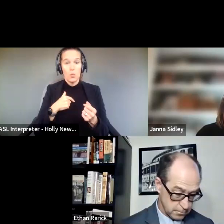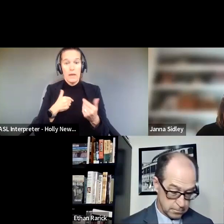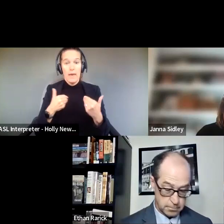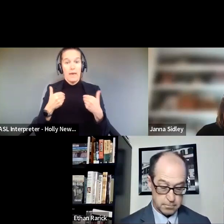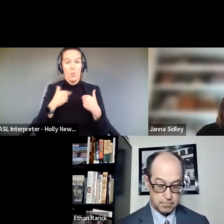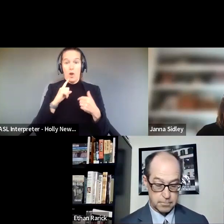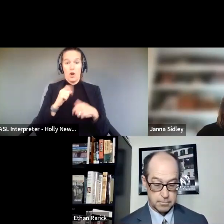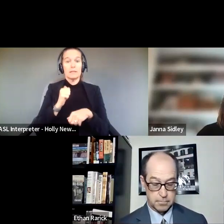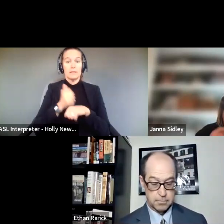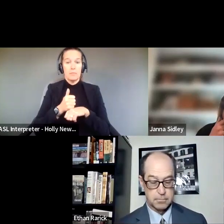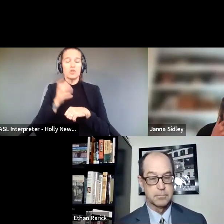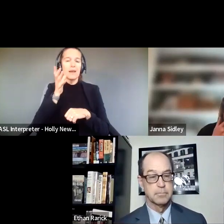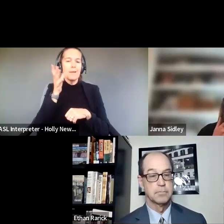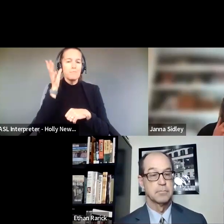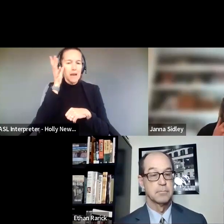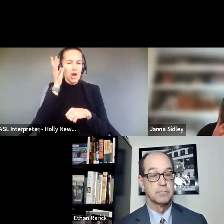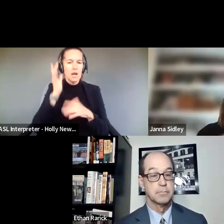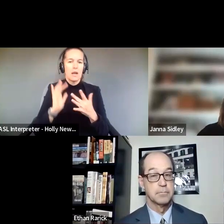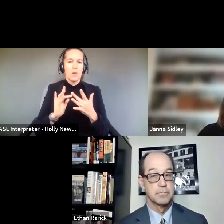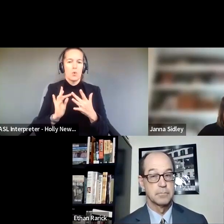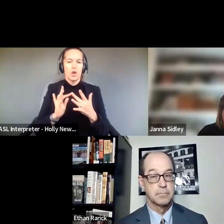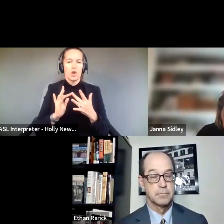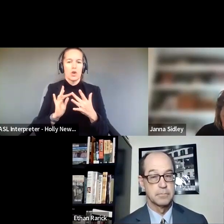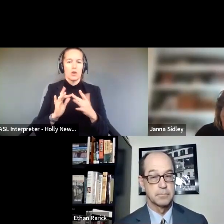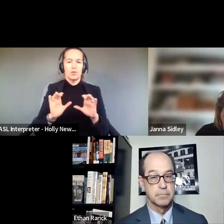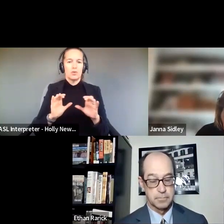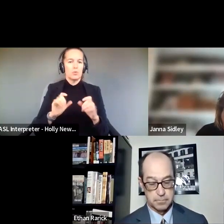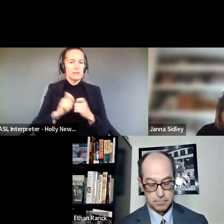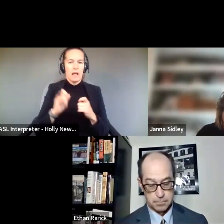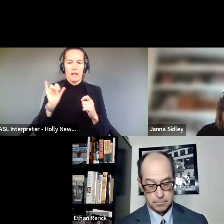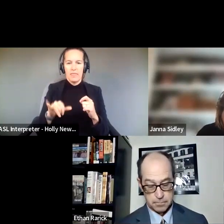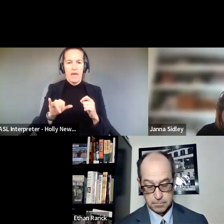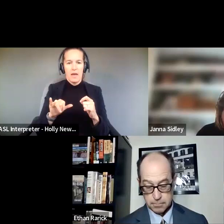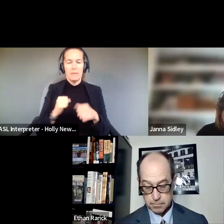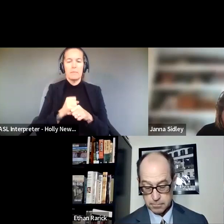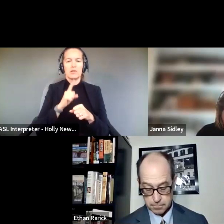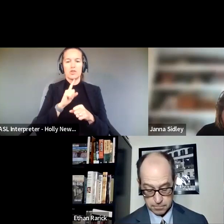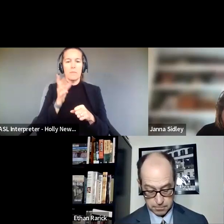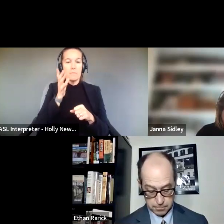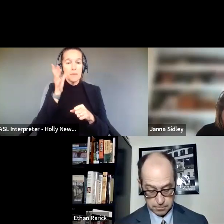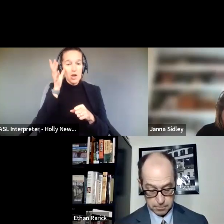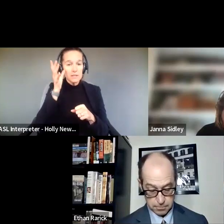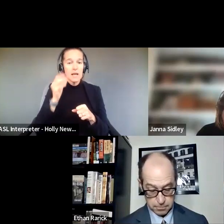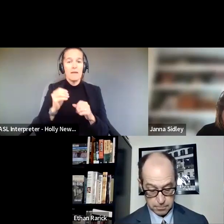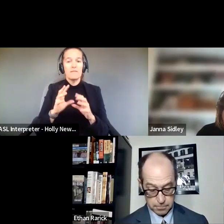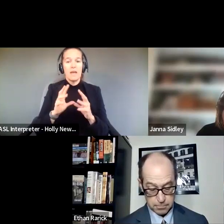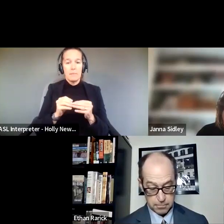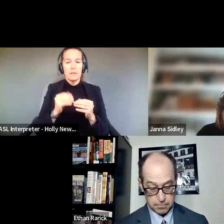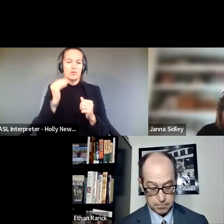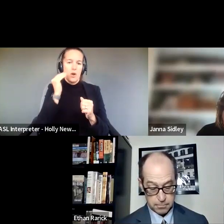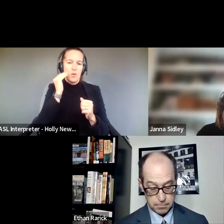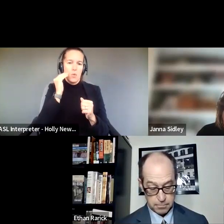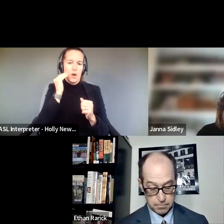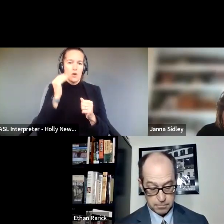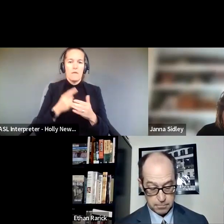are establishing a parent network to do just that, to make sure that parents and families are aware